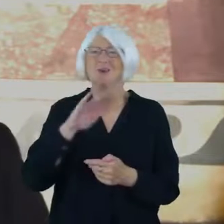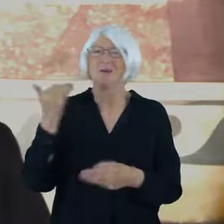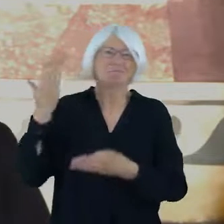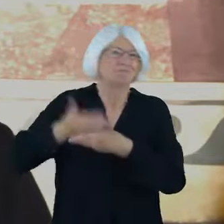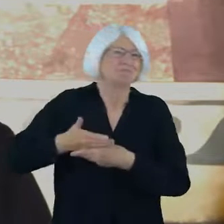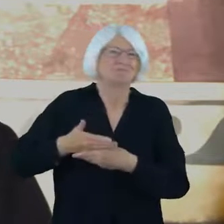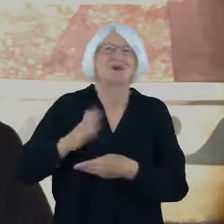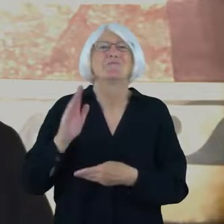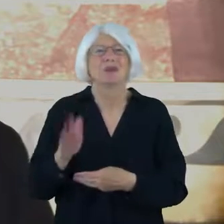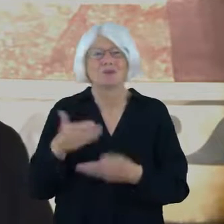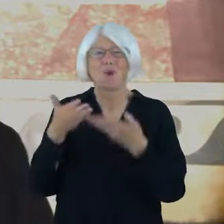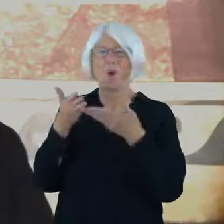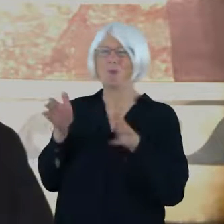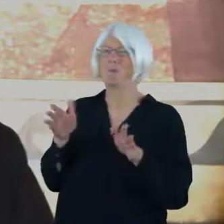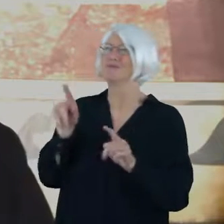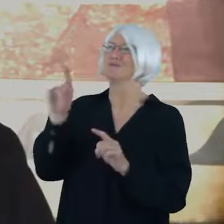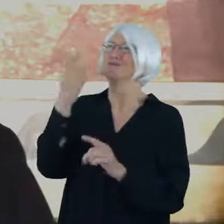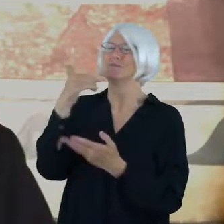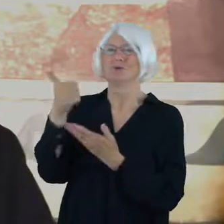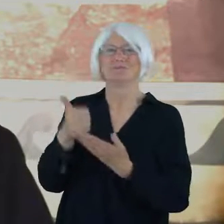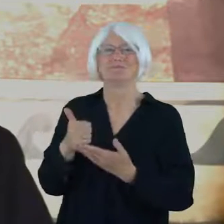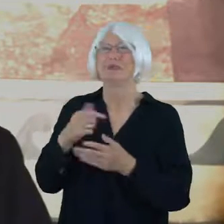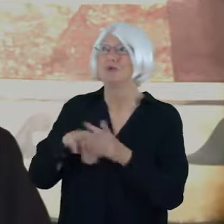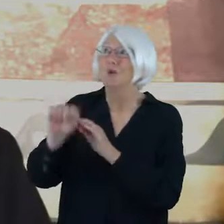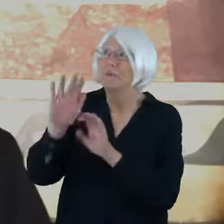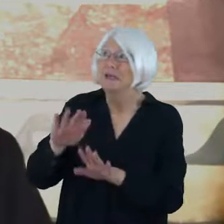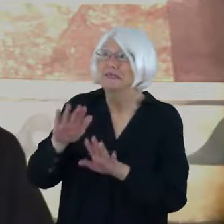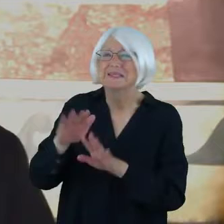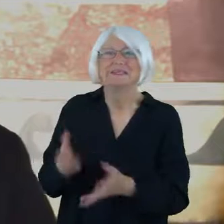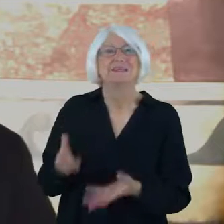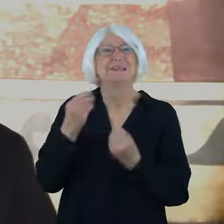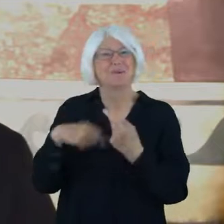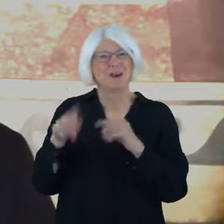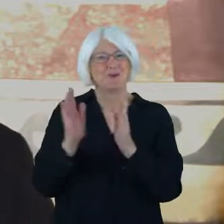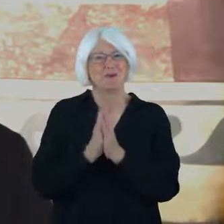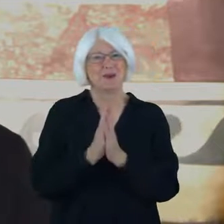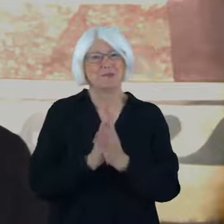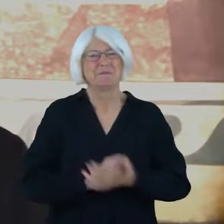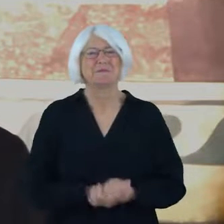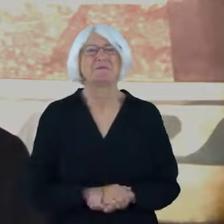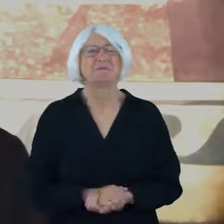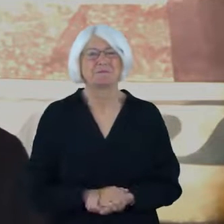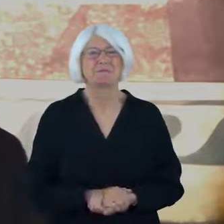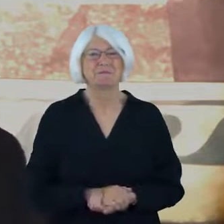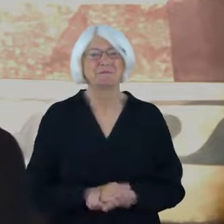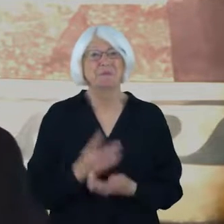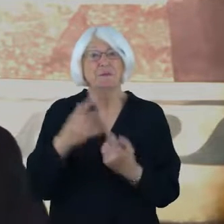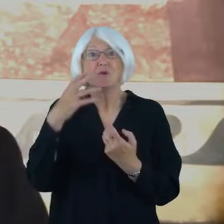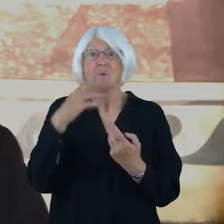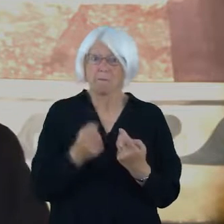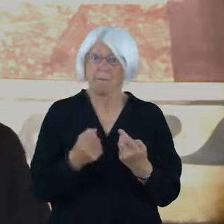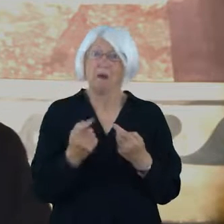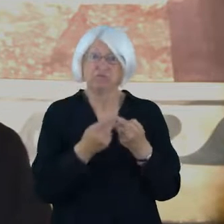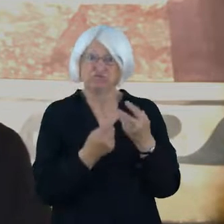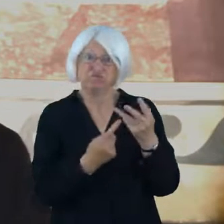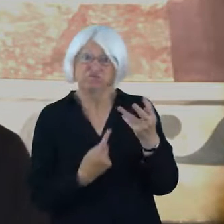hard, but open to your Spirit. Lord, in your mercy, hear our prayer. We remember before